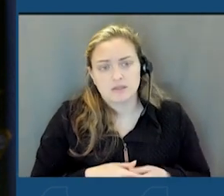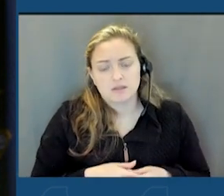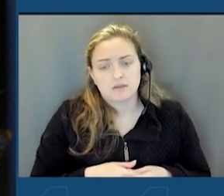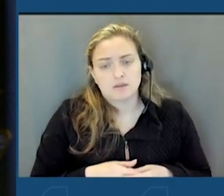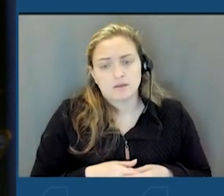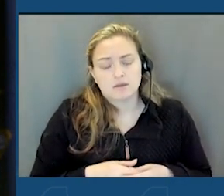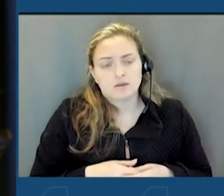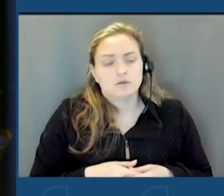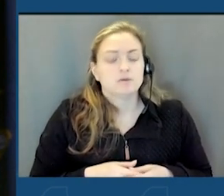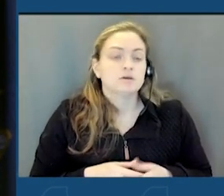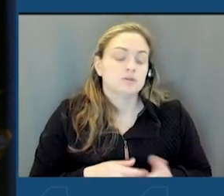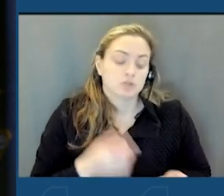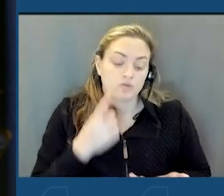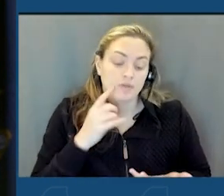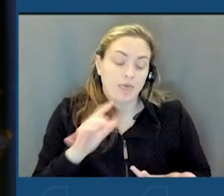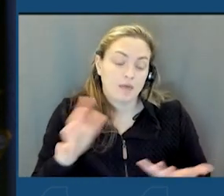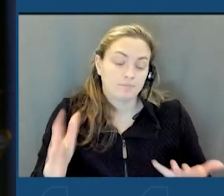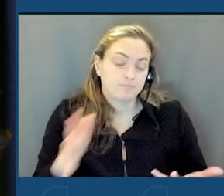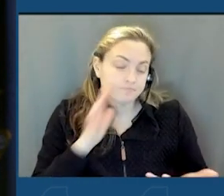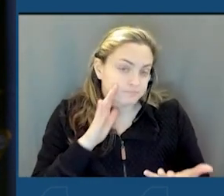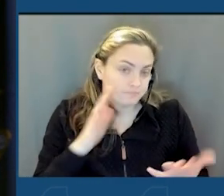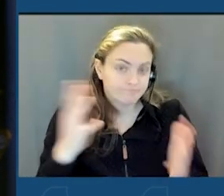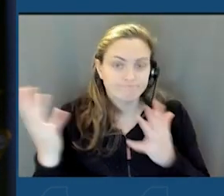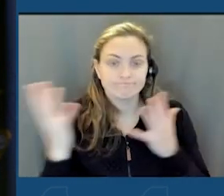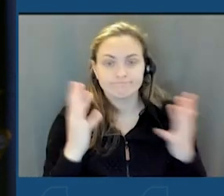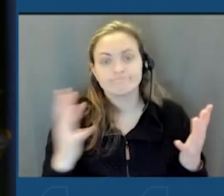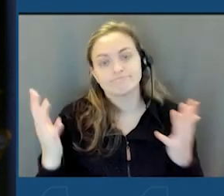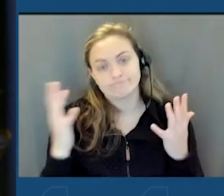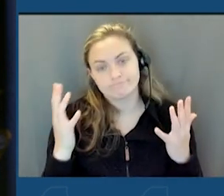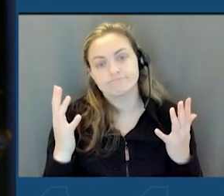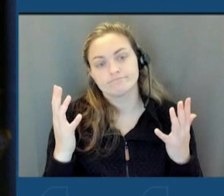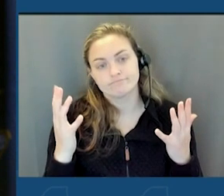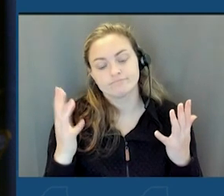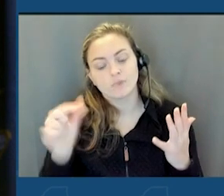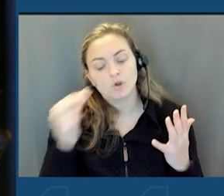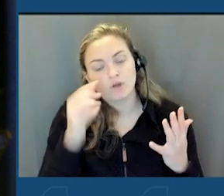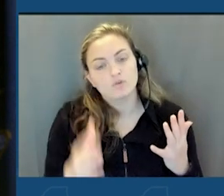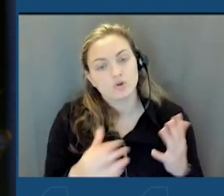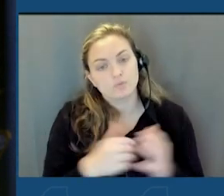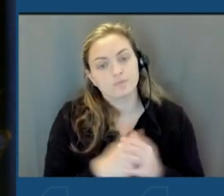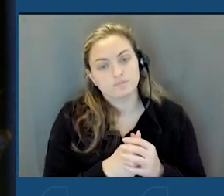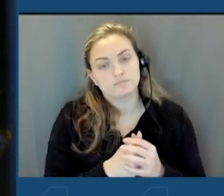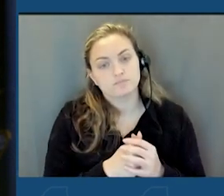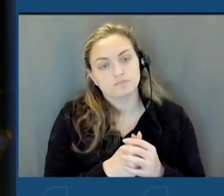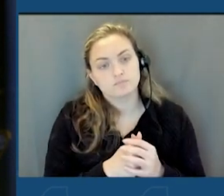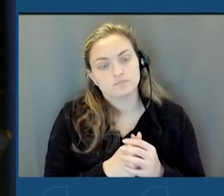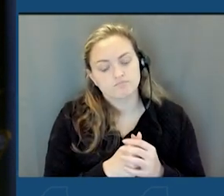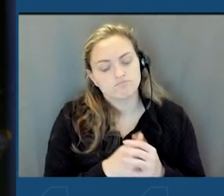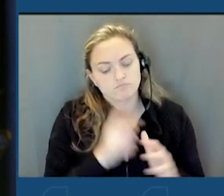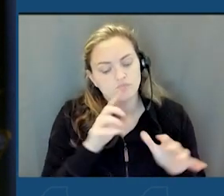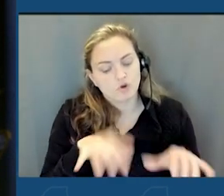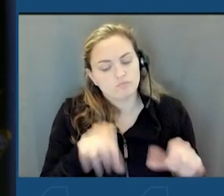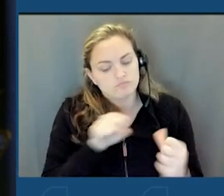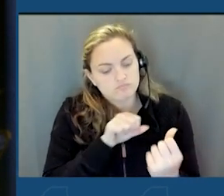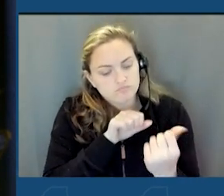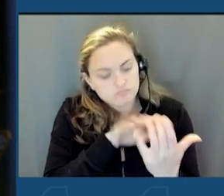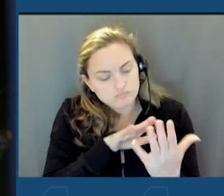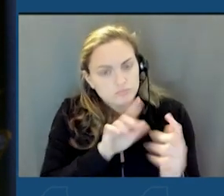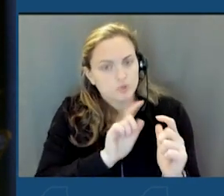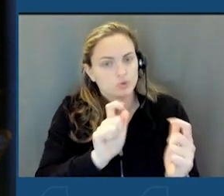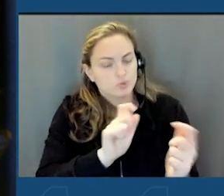So to that, I applaud our governor for taking and tackling this huge